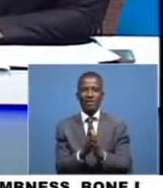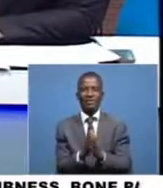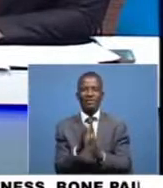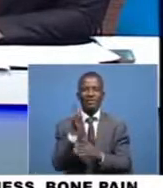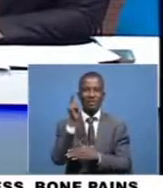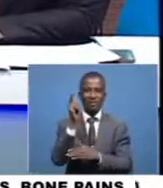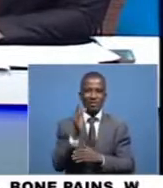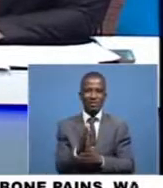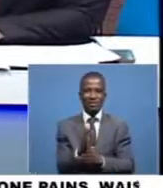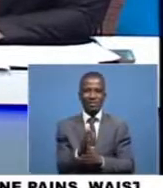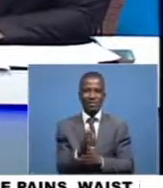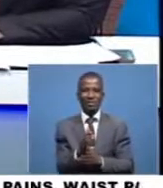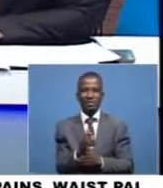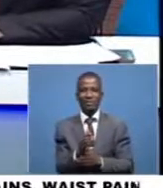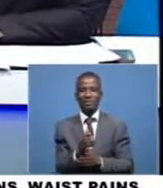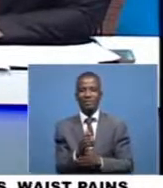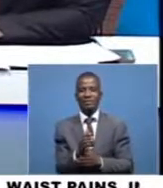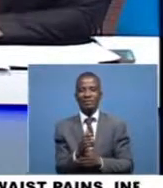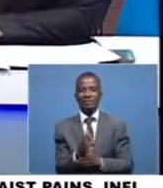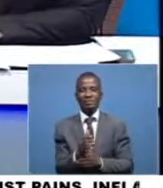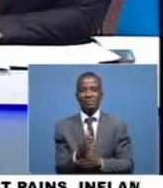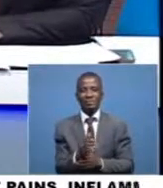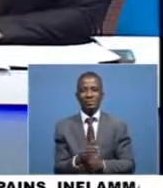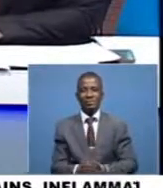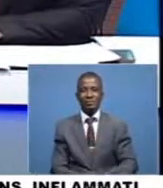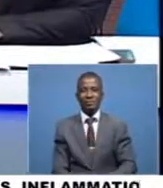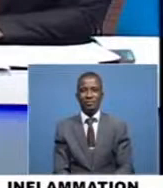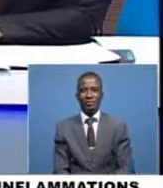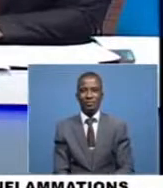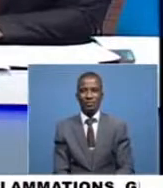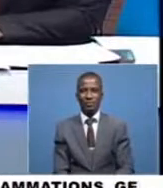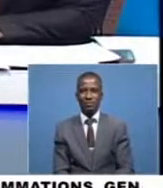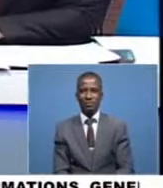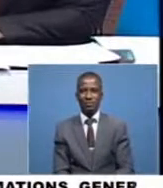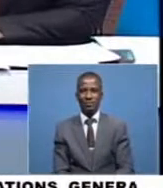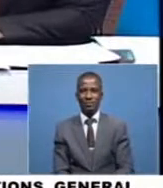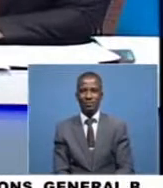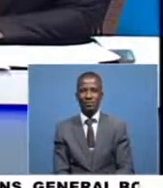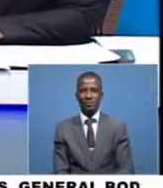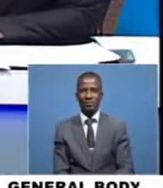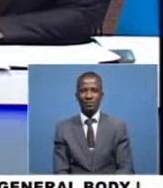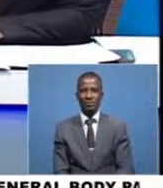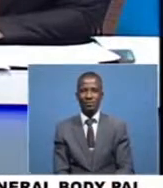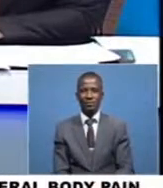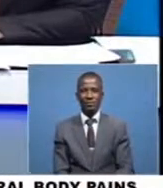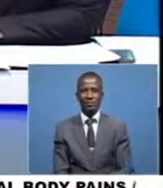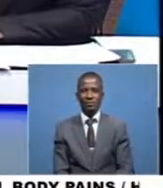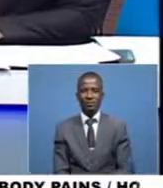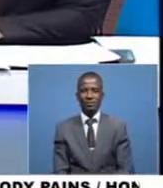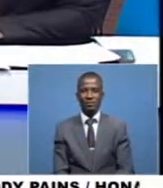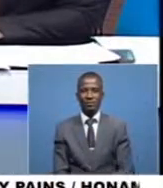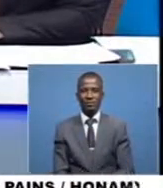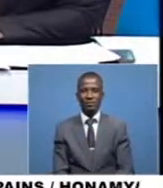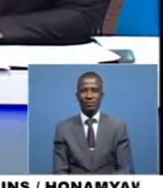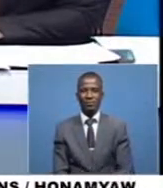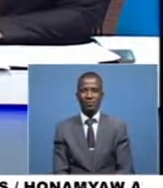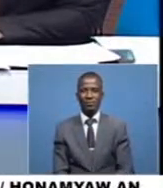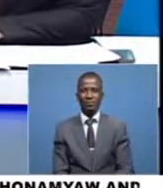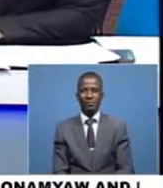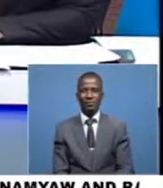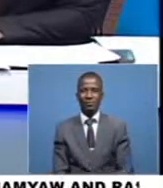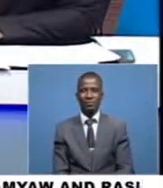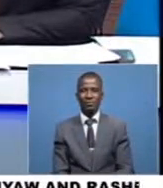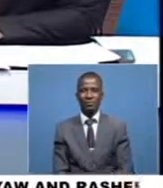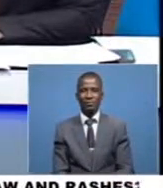lecturer, and the head of Law Center's Gimpa Faculty of Law. Doc, once again, thanks for joining us and thanks for your patience. Thank